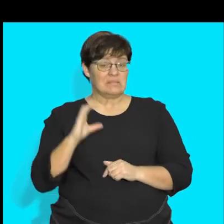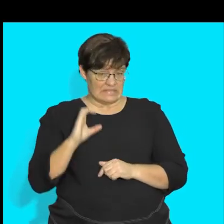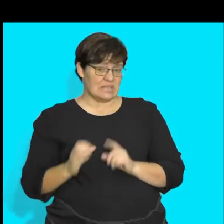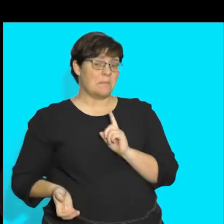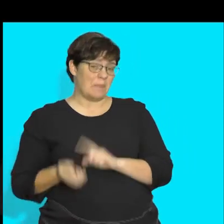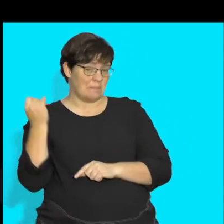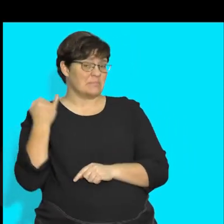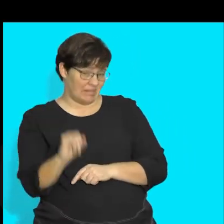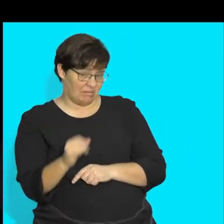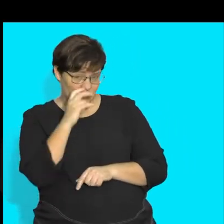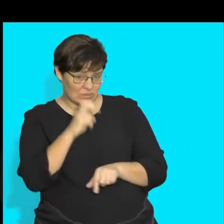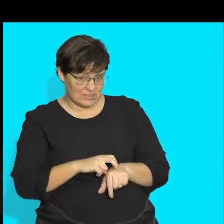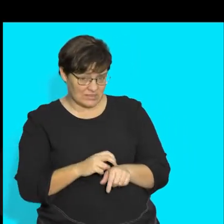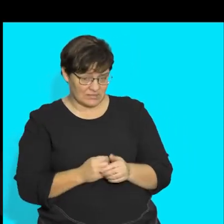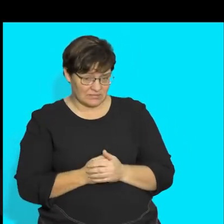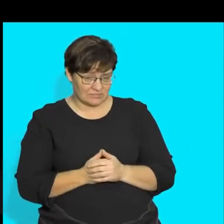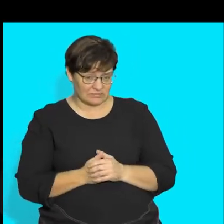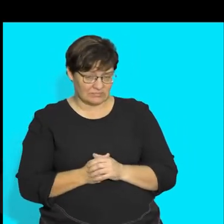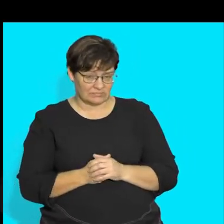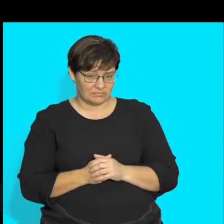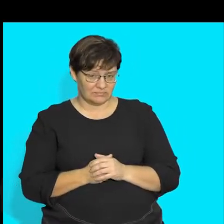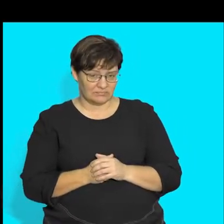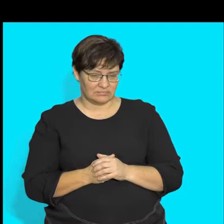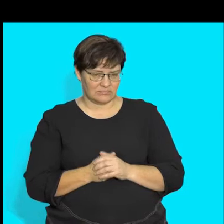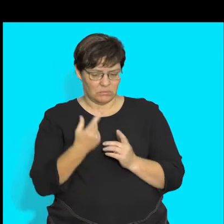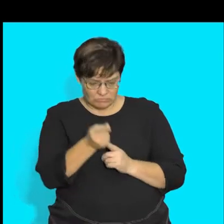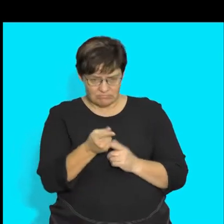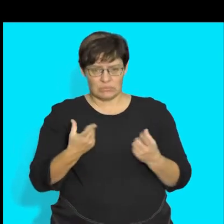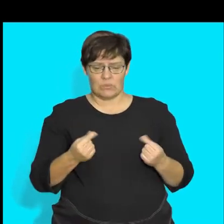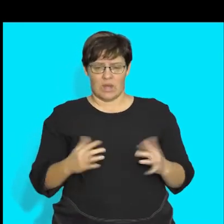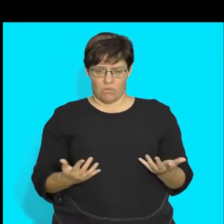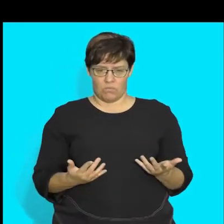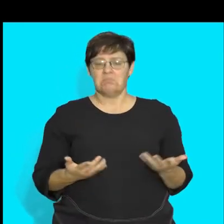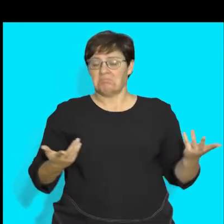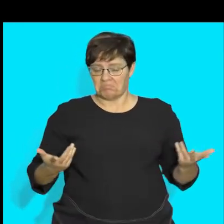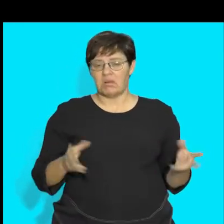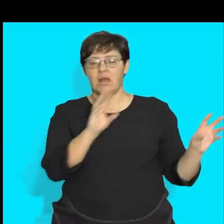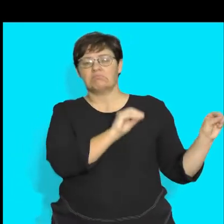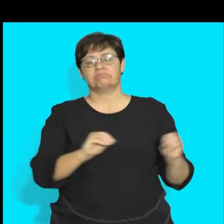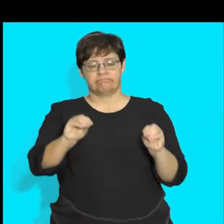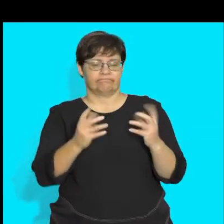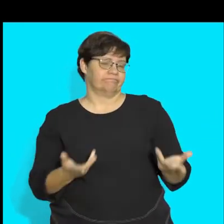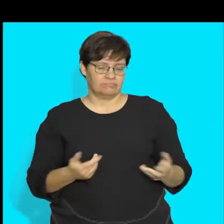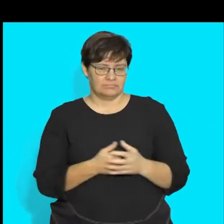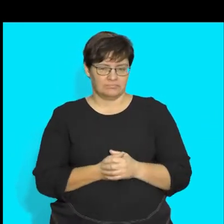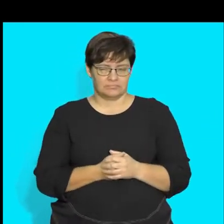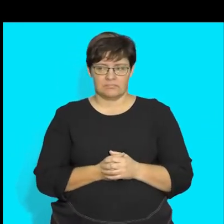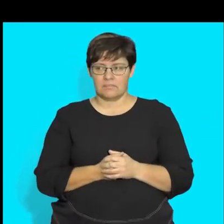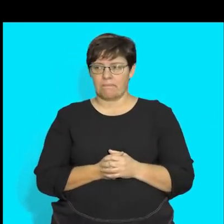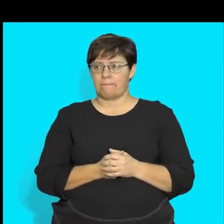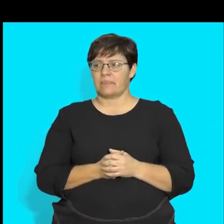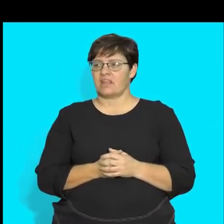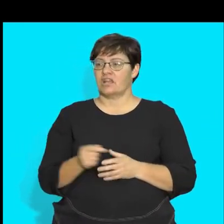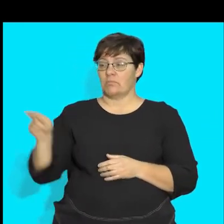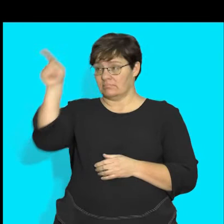need to go find my y cut. How do I do that? By subbing in a point.